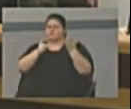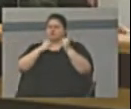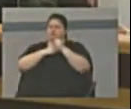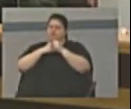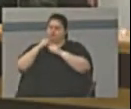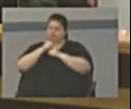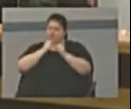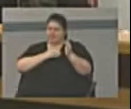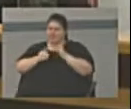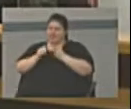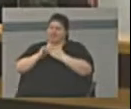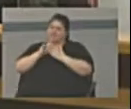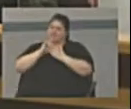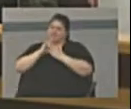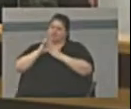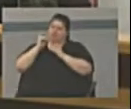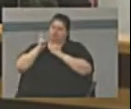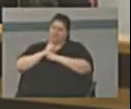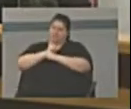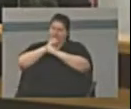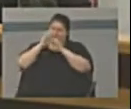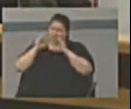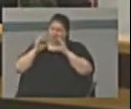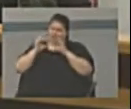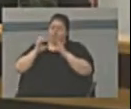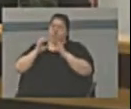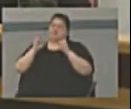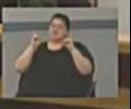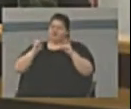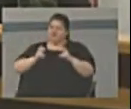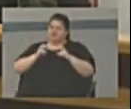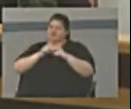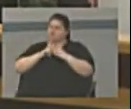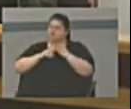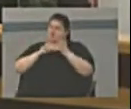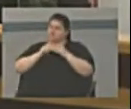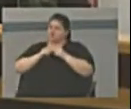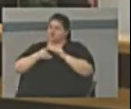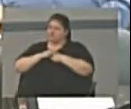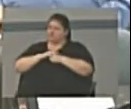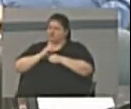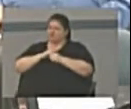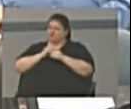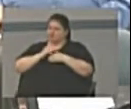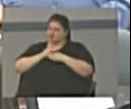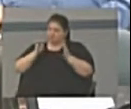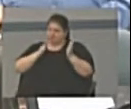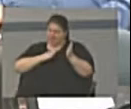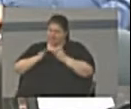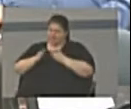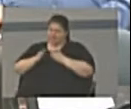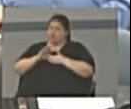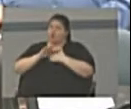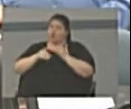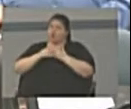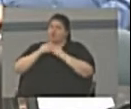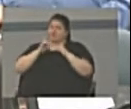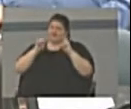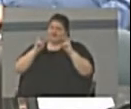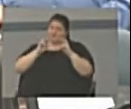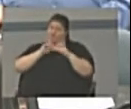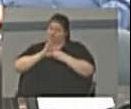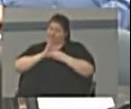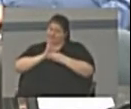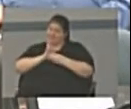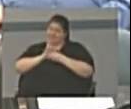overview of the topics that we will cover in the general plan. And keeping in mind that all these topics are related to land use and how